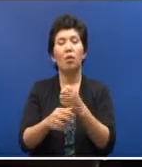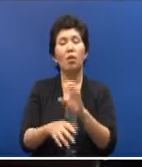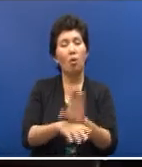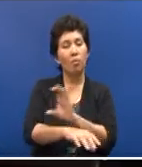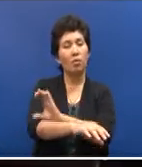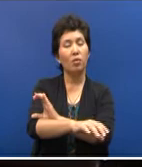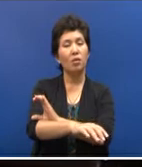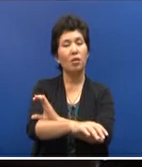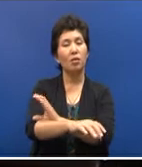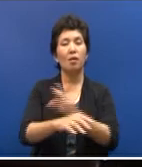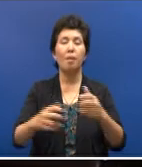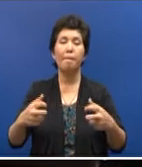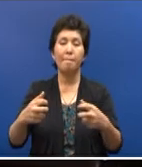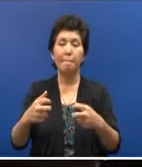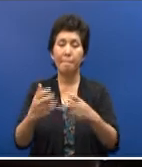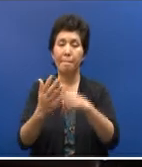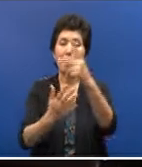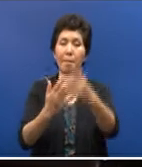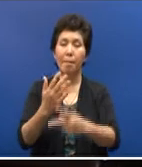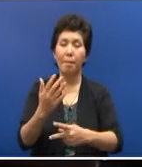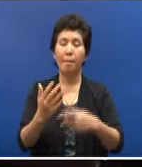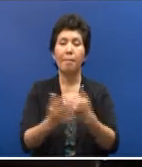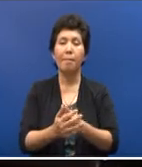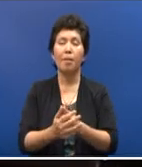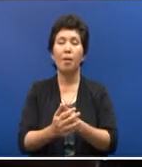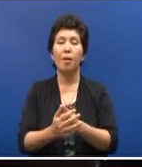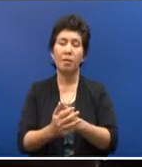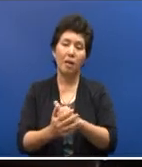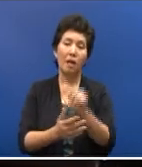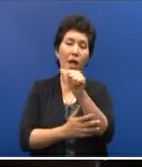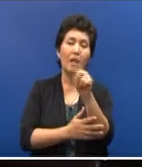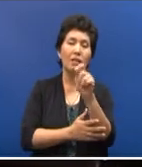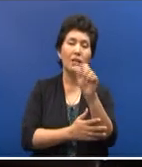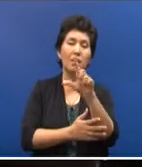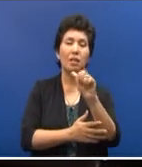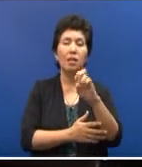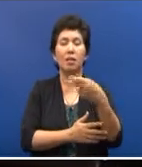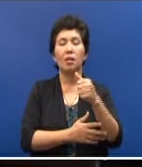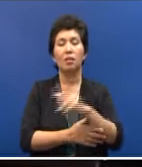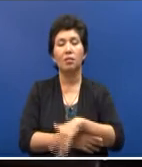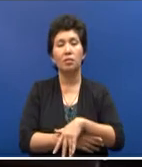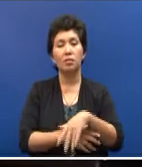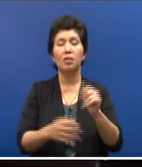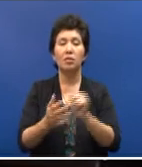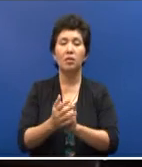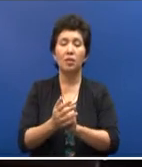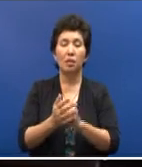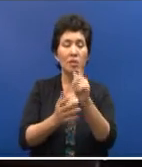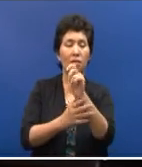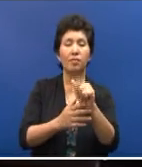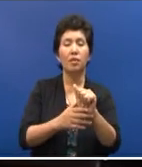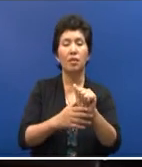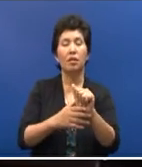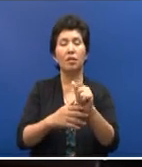programming. Okay, let's say the flying airplanes. Okay, and even installing the cable